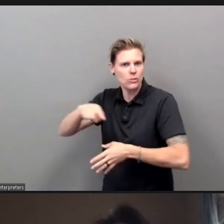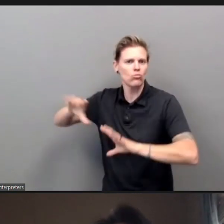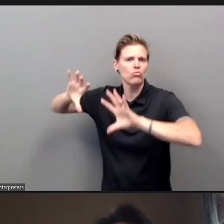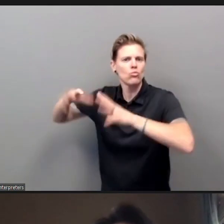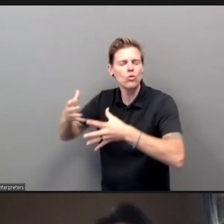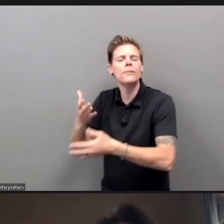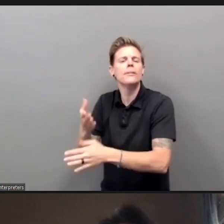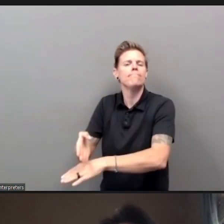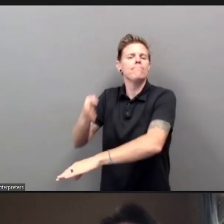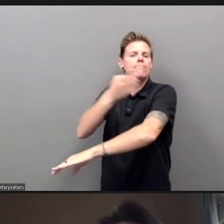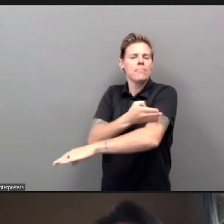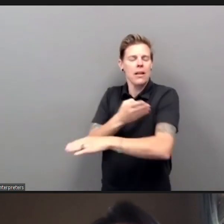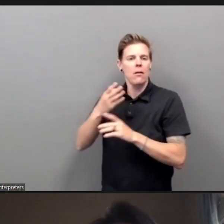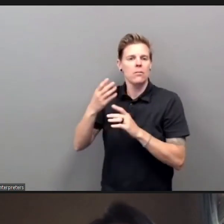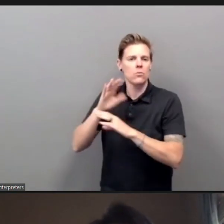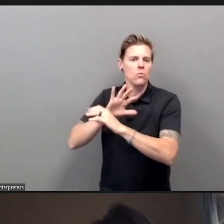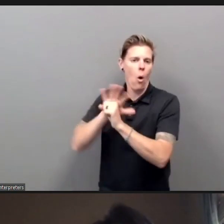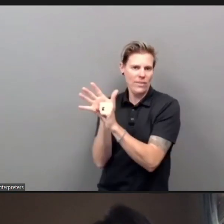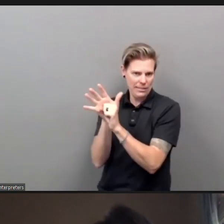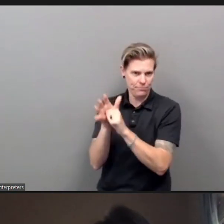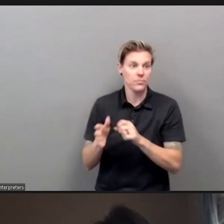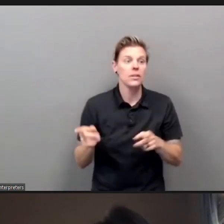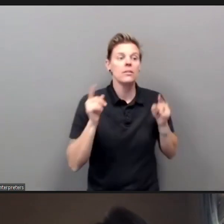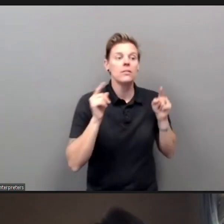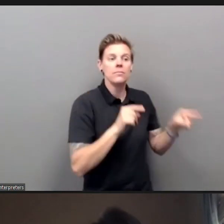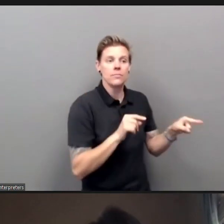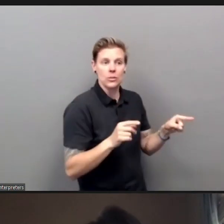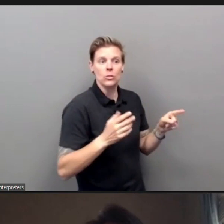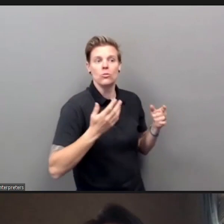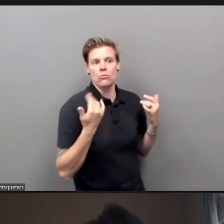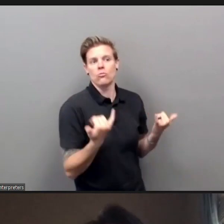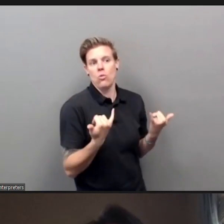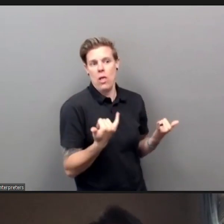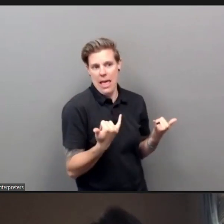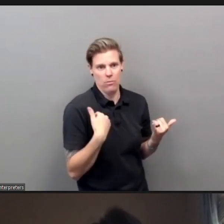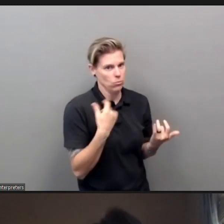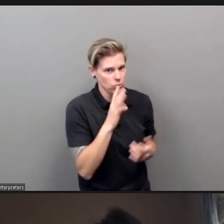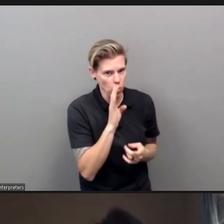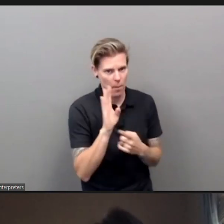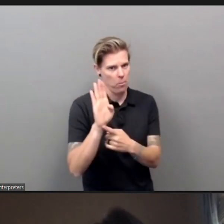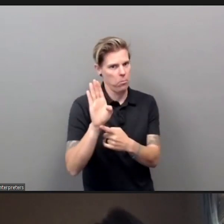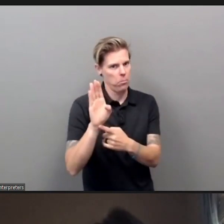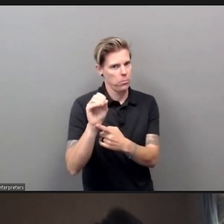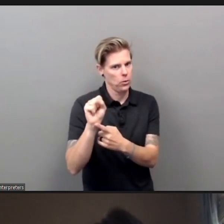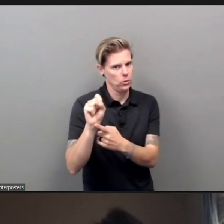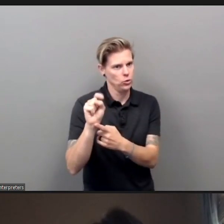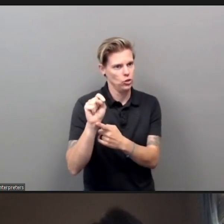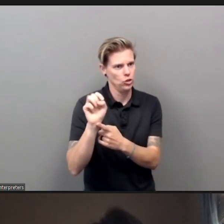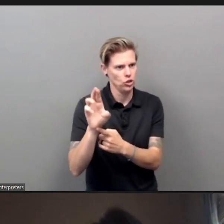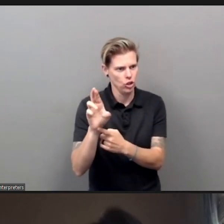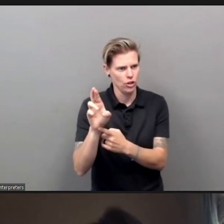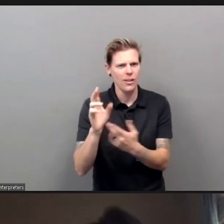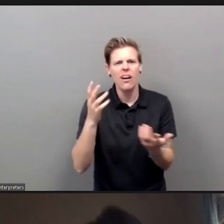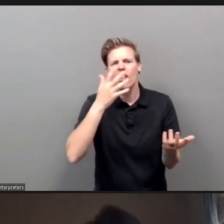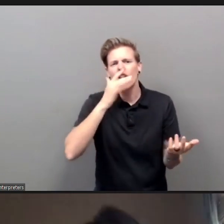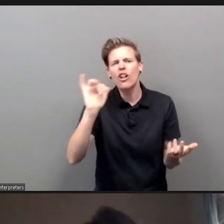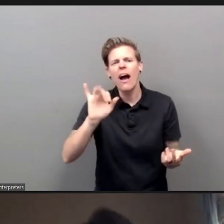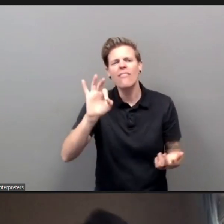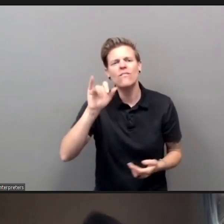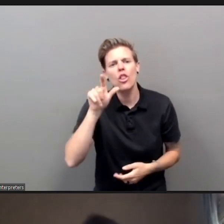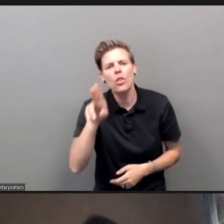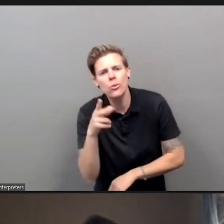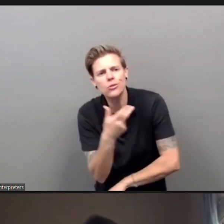that's sort of like a flu shot, something you would get from time to time, presumably, that would increase